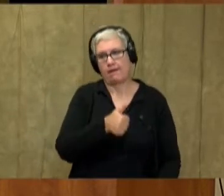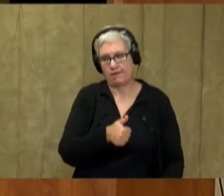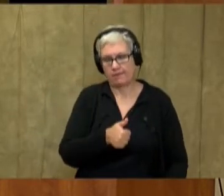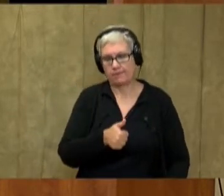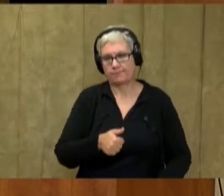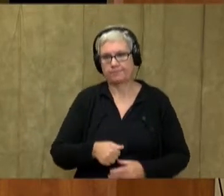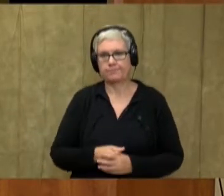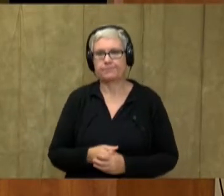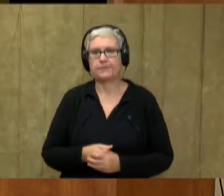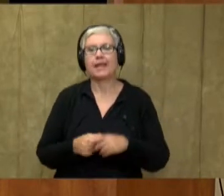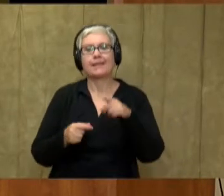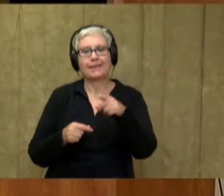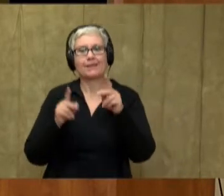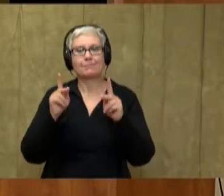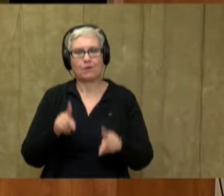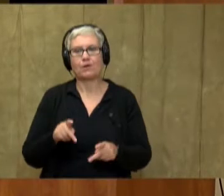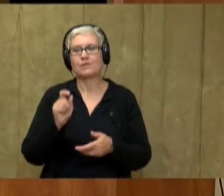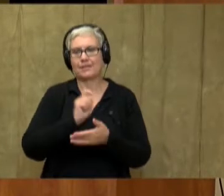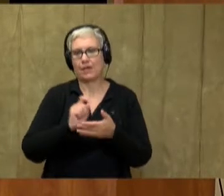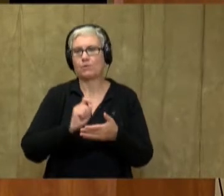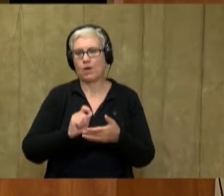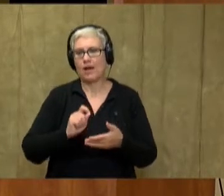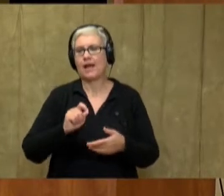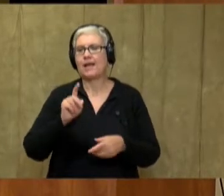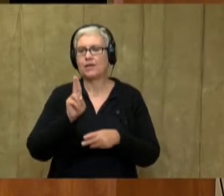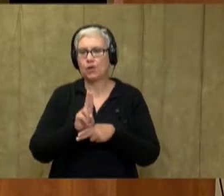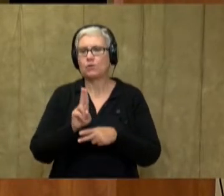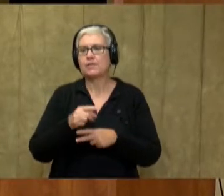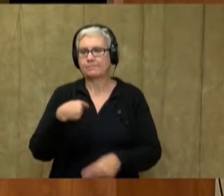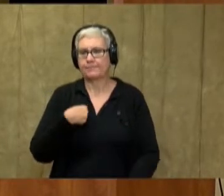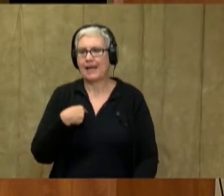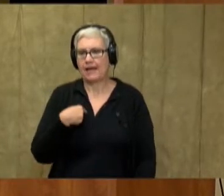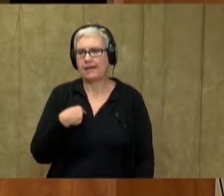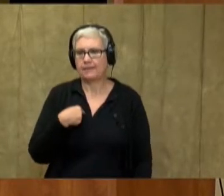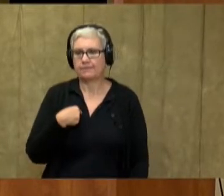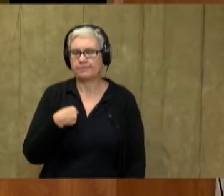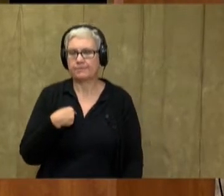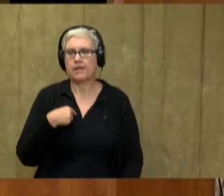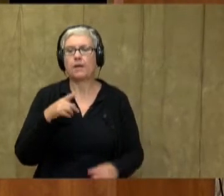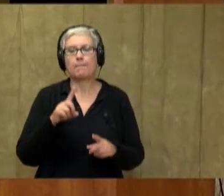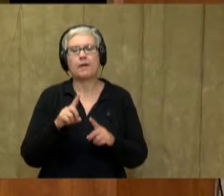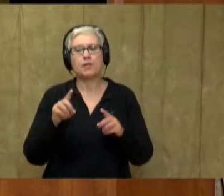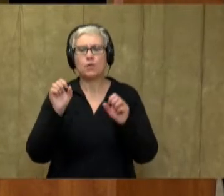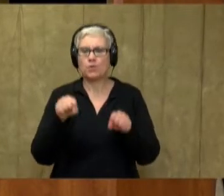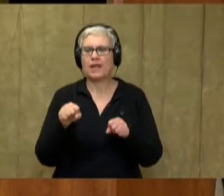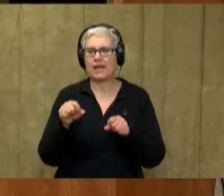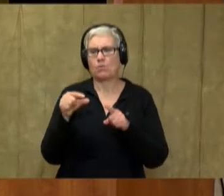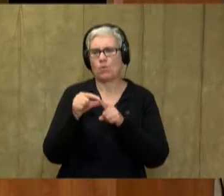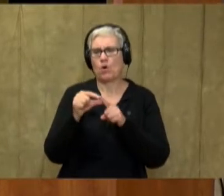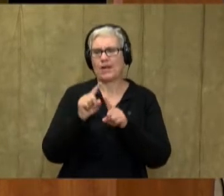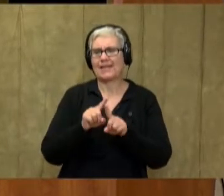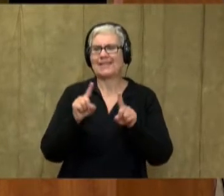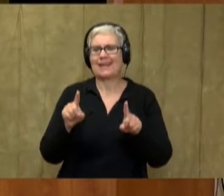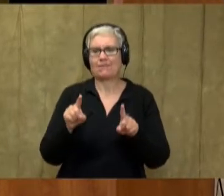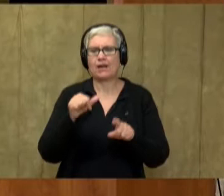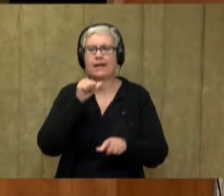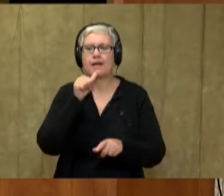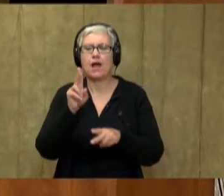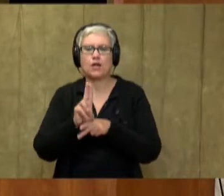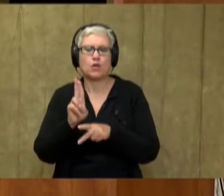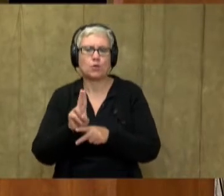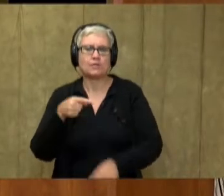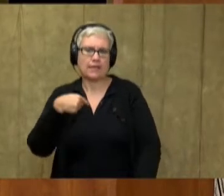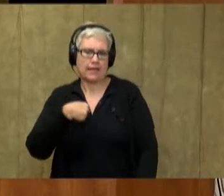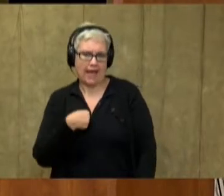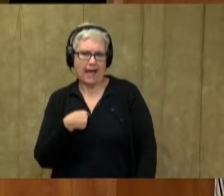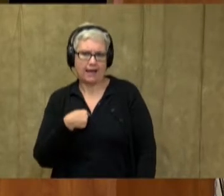in the word I, but there's different ways that you could actually reword that without putting yourself in there. Because what happens is